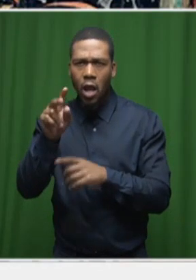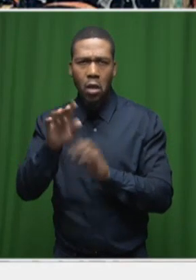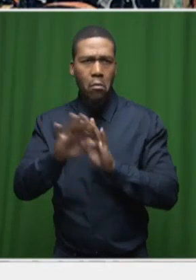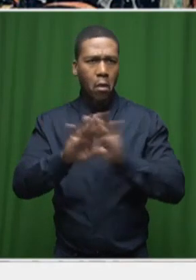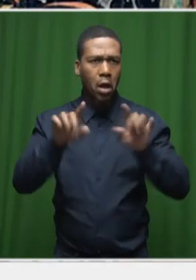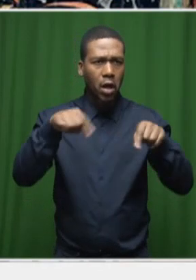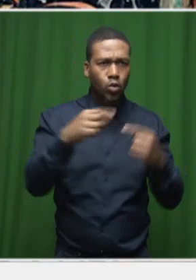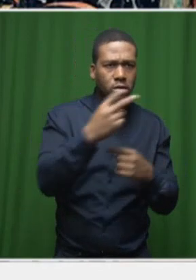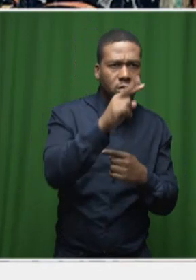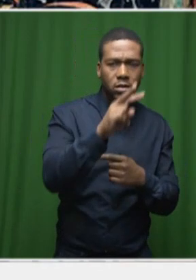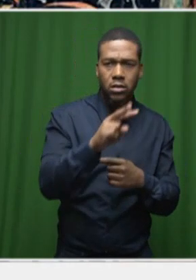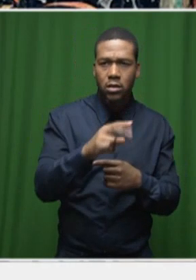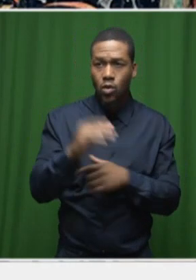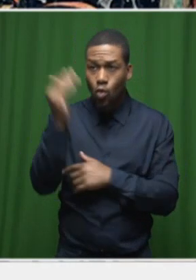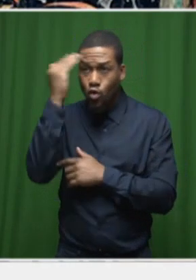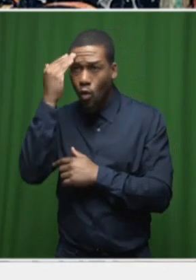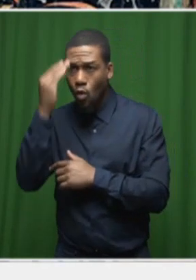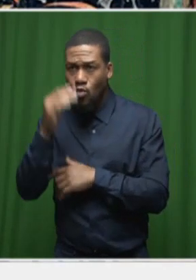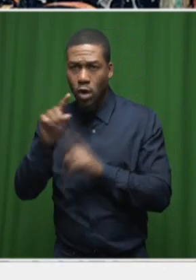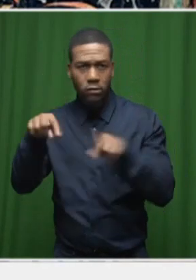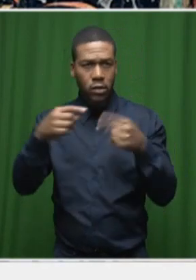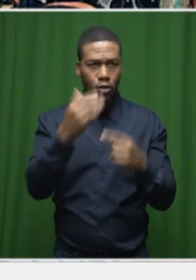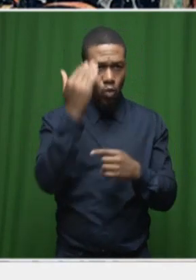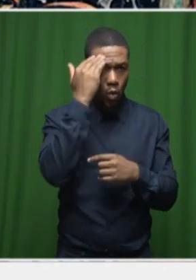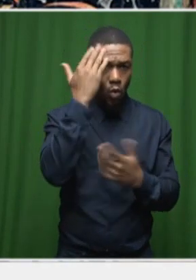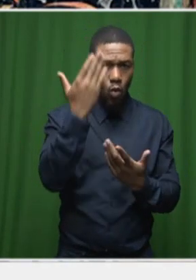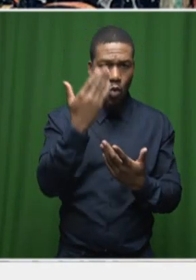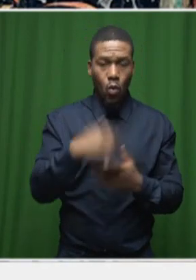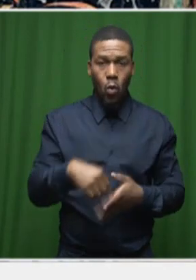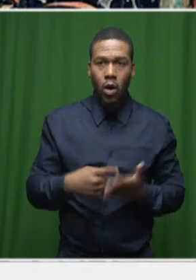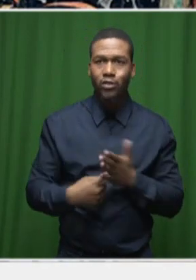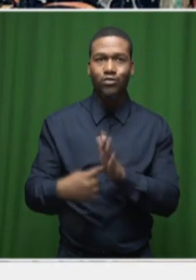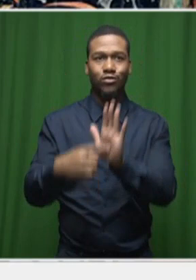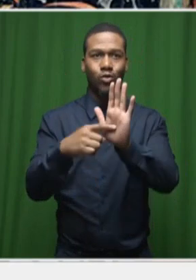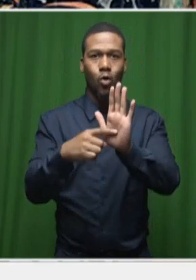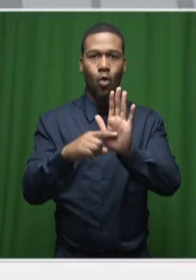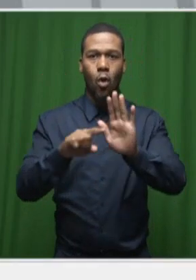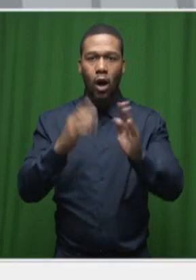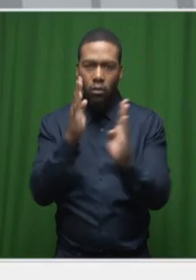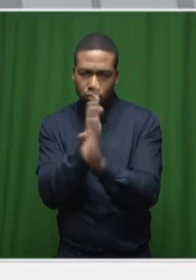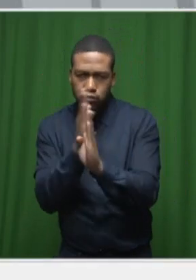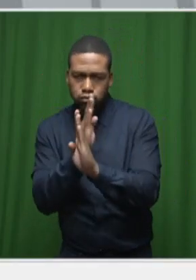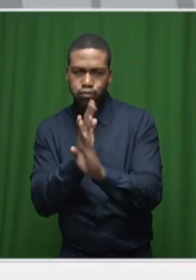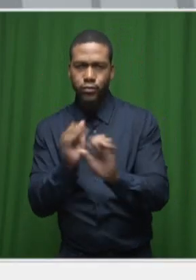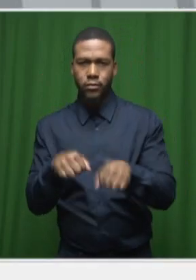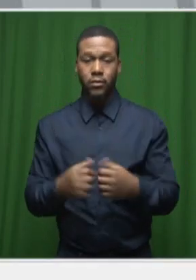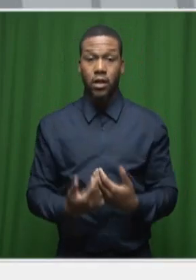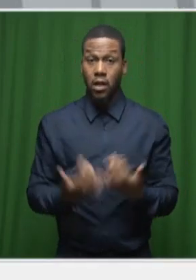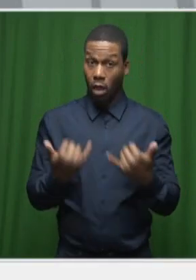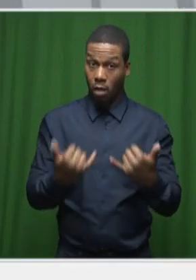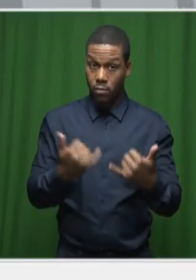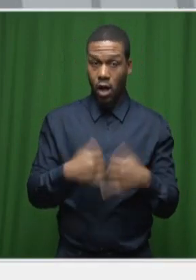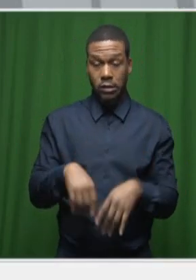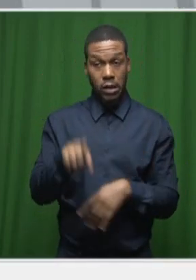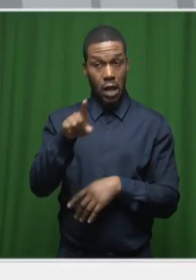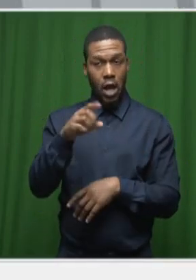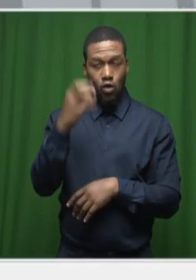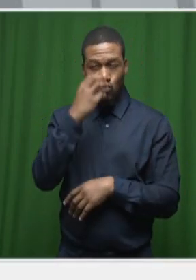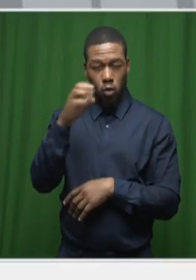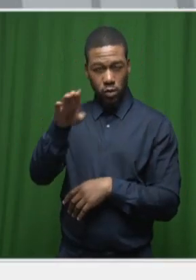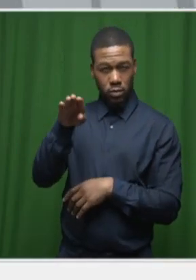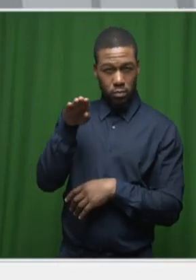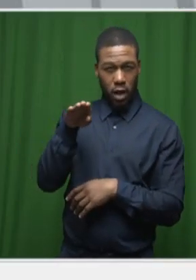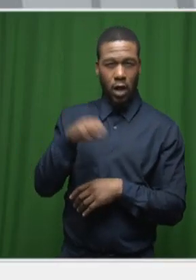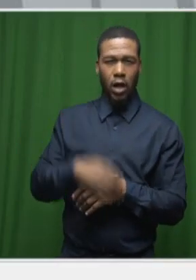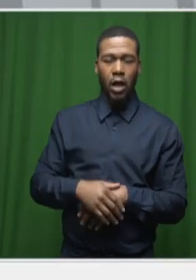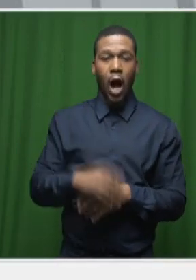what we don't know, what's revealed and what is concealed. Well, it's set to open today at the Melrose Exhibition. Joining us in